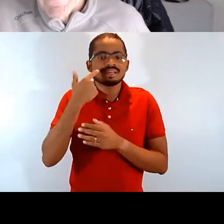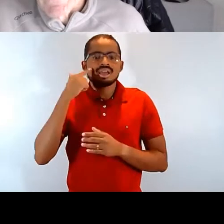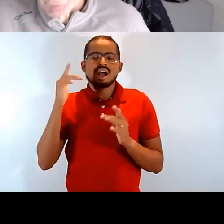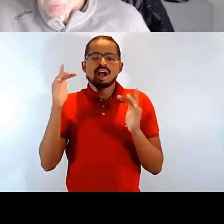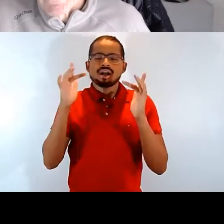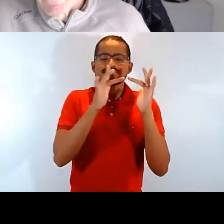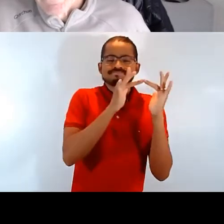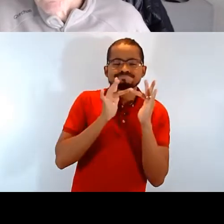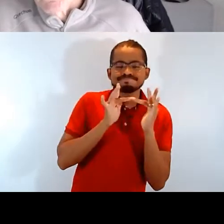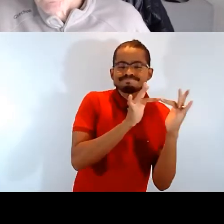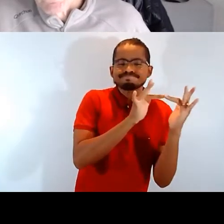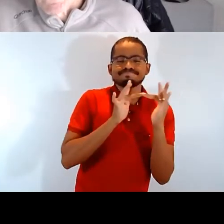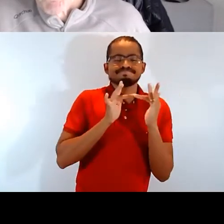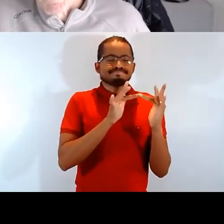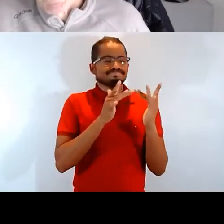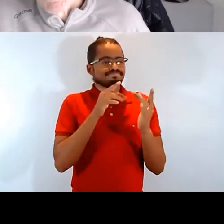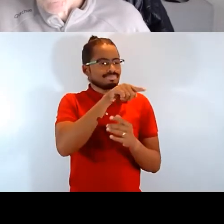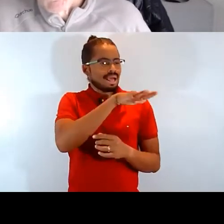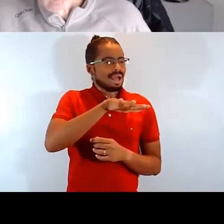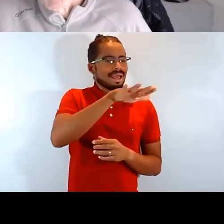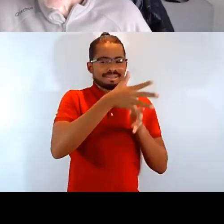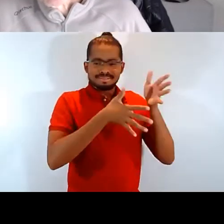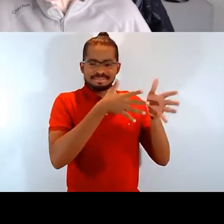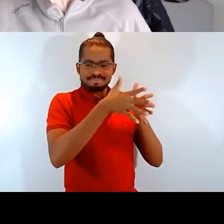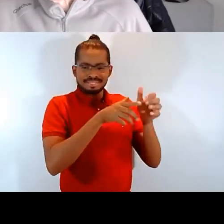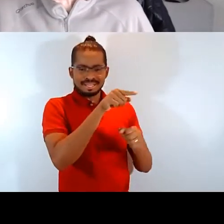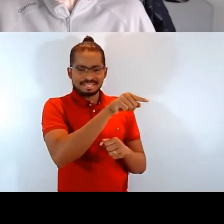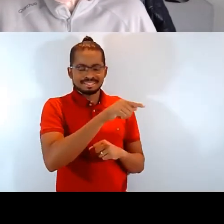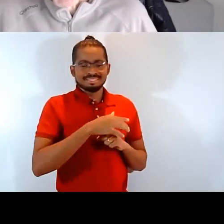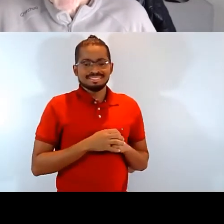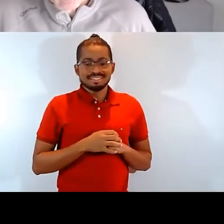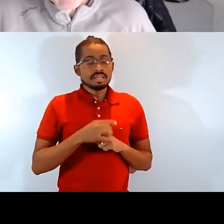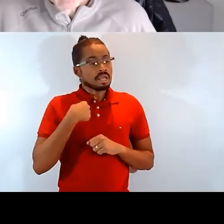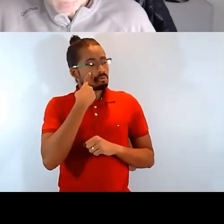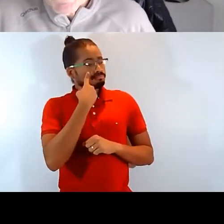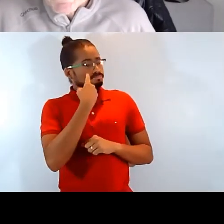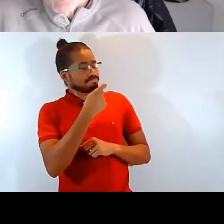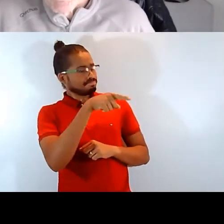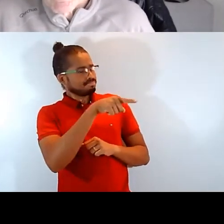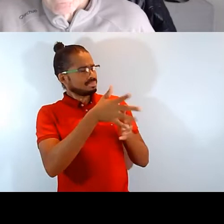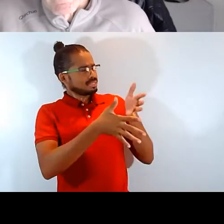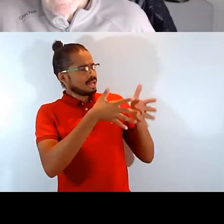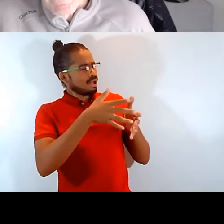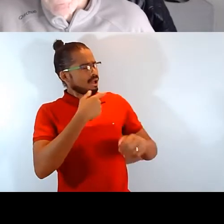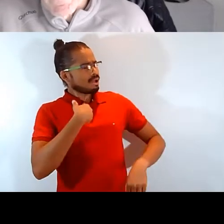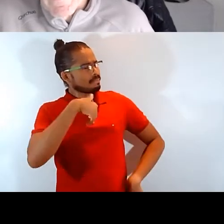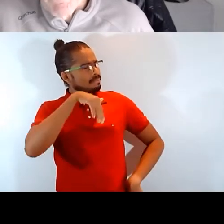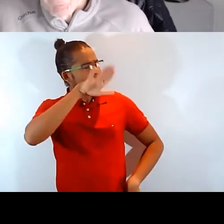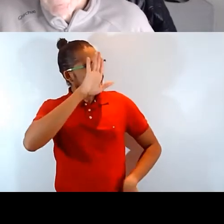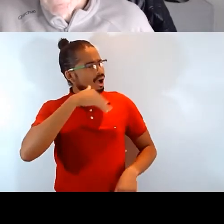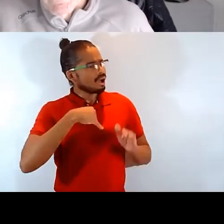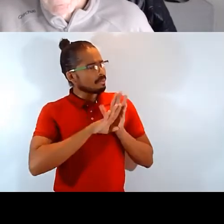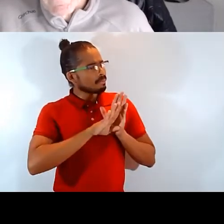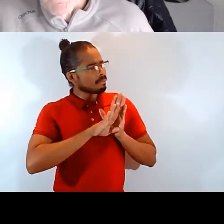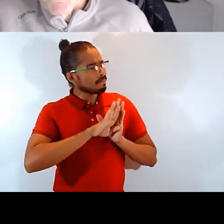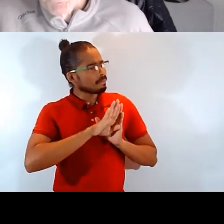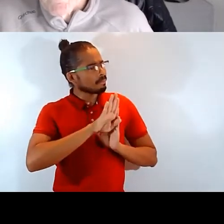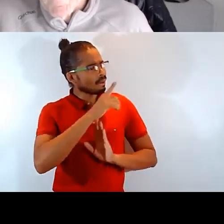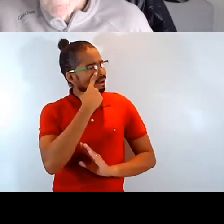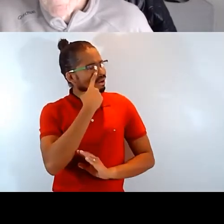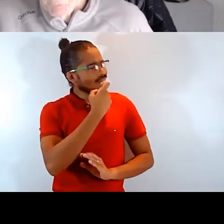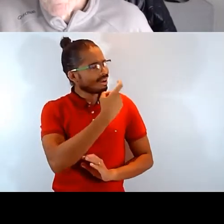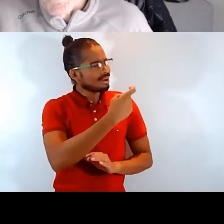contacts. And my interest in sign language interpreting increased. And I think